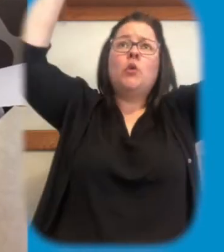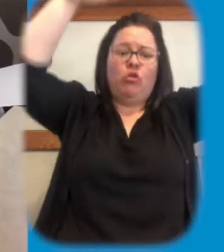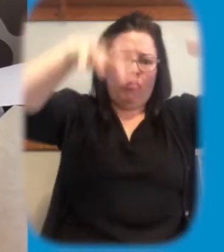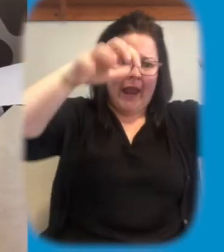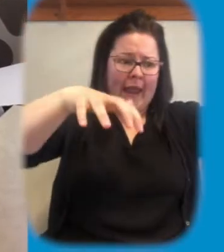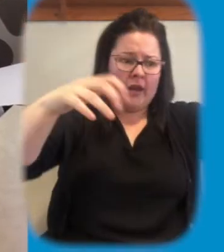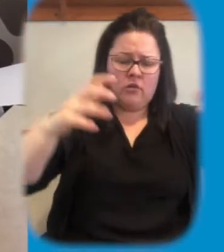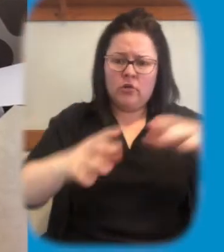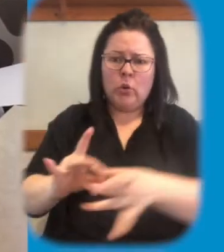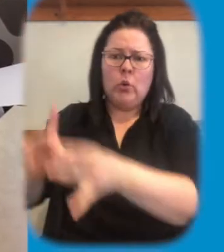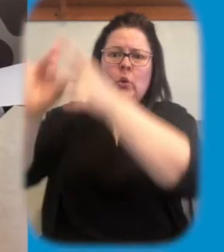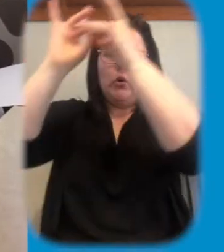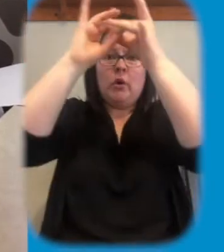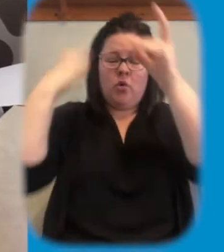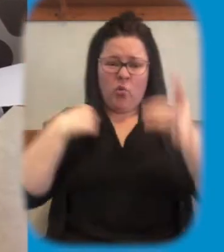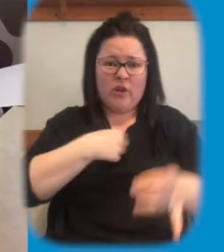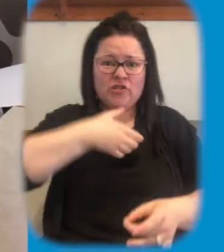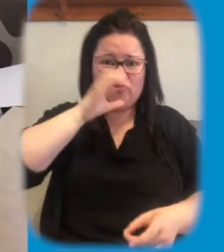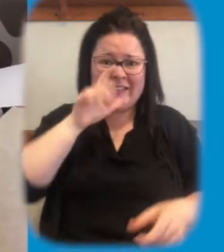Yup. Yep. Yeah.